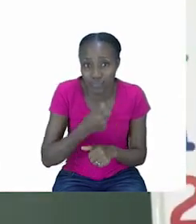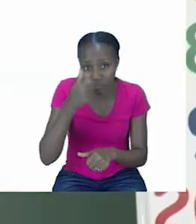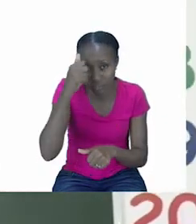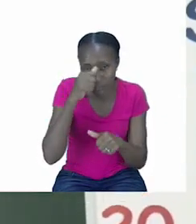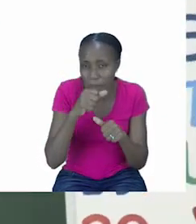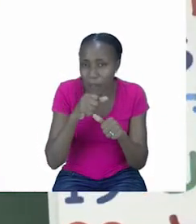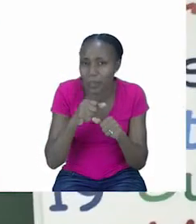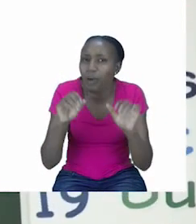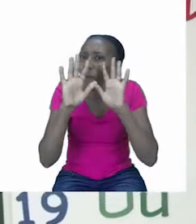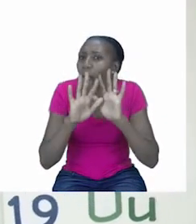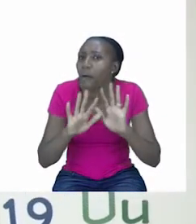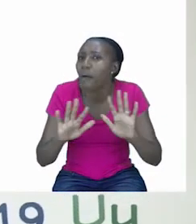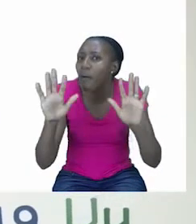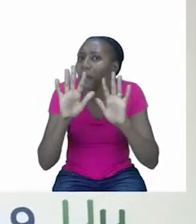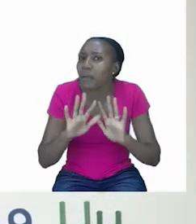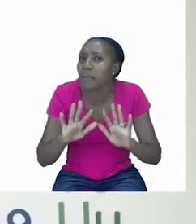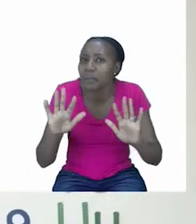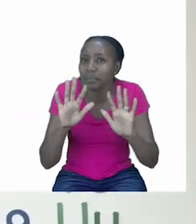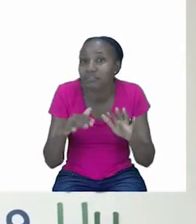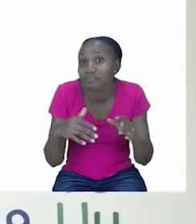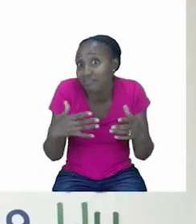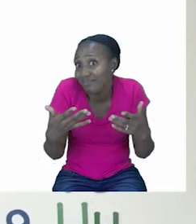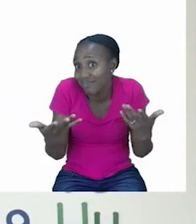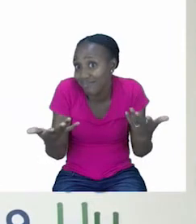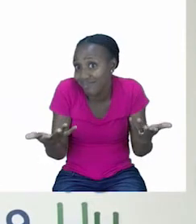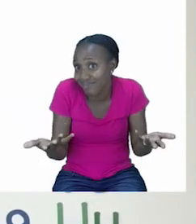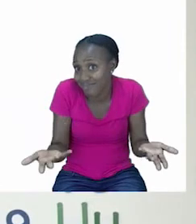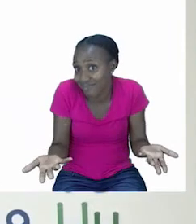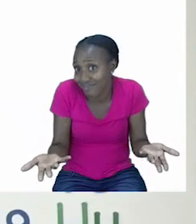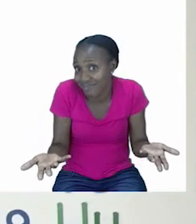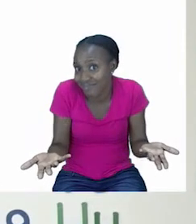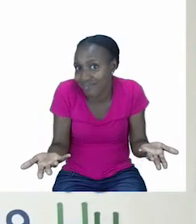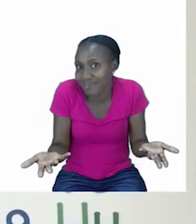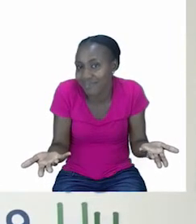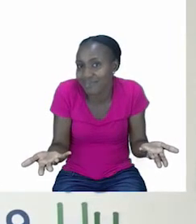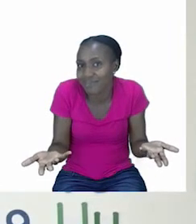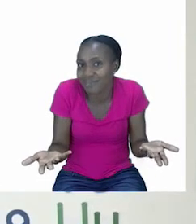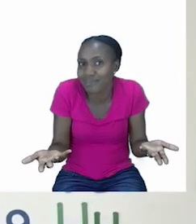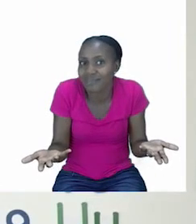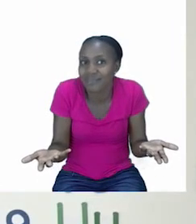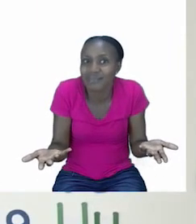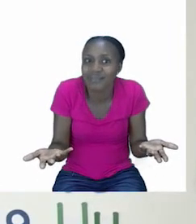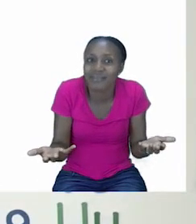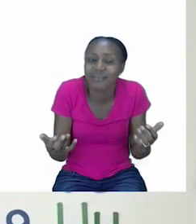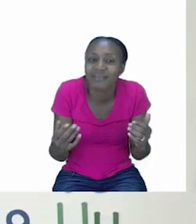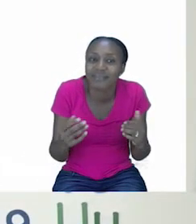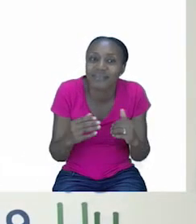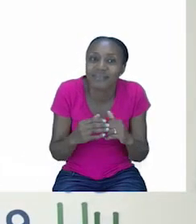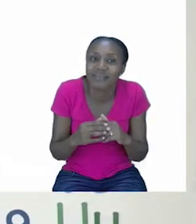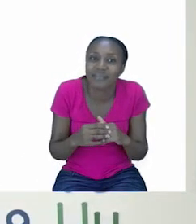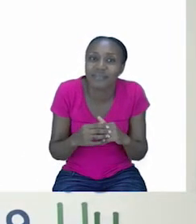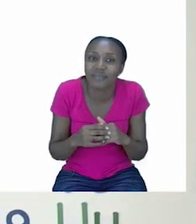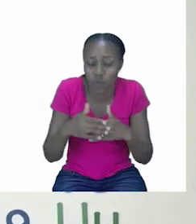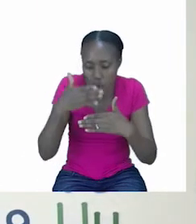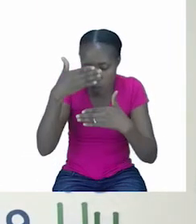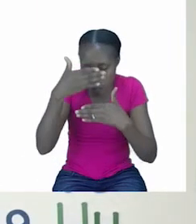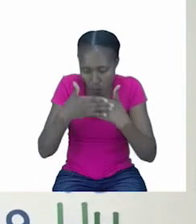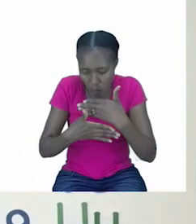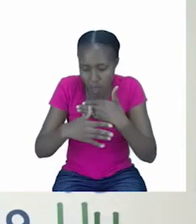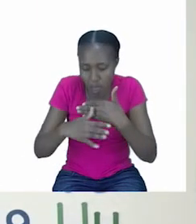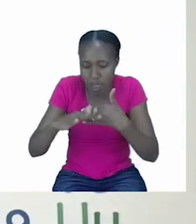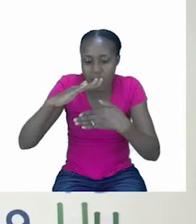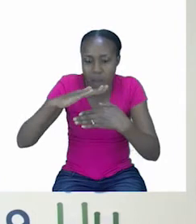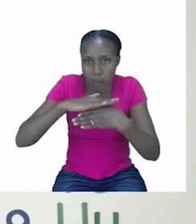color inside and around. Only the front for the first box and